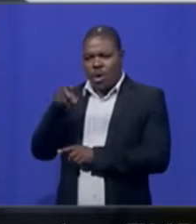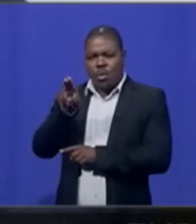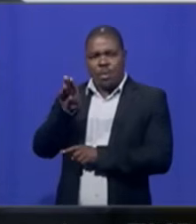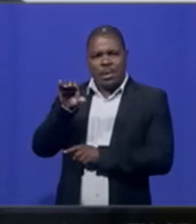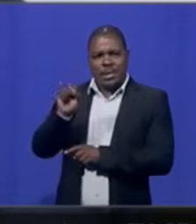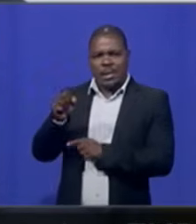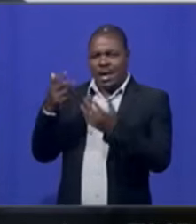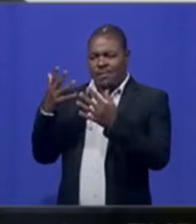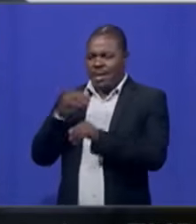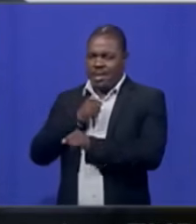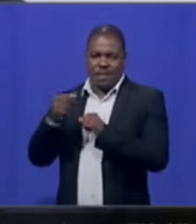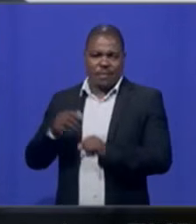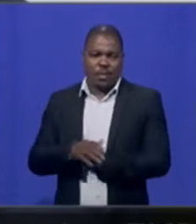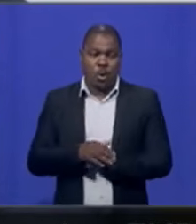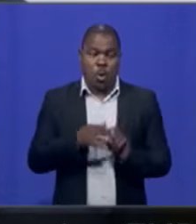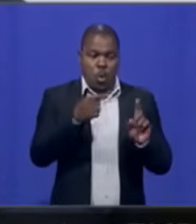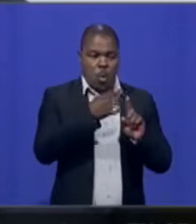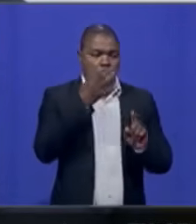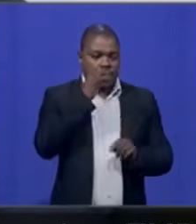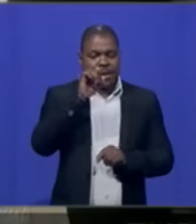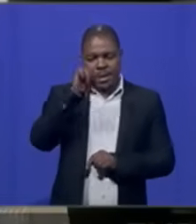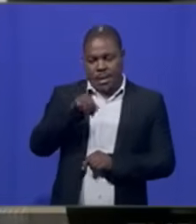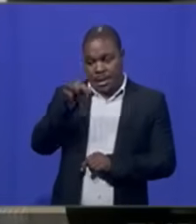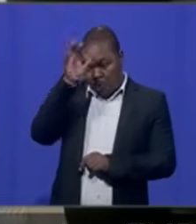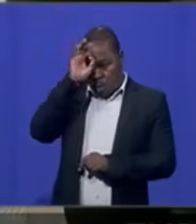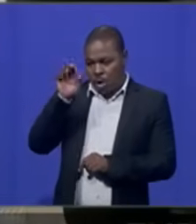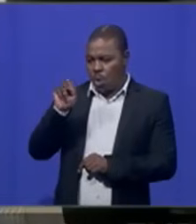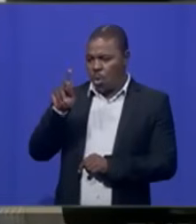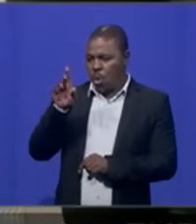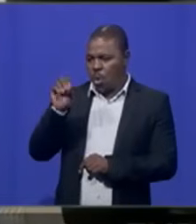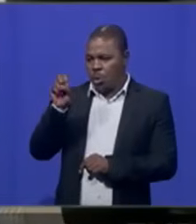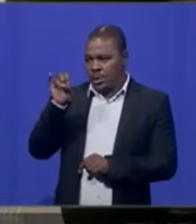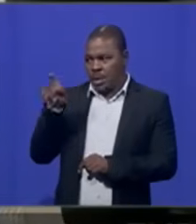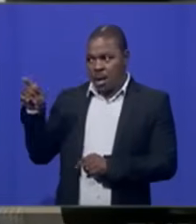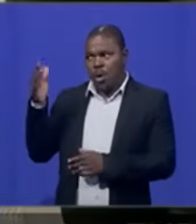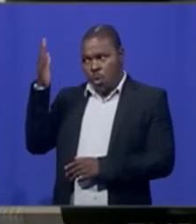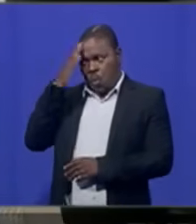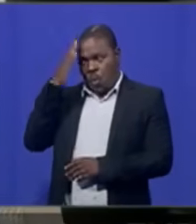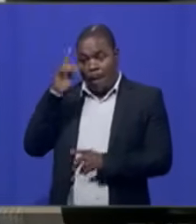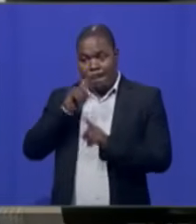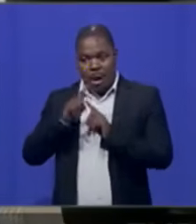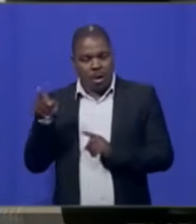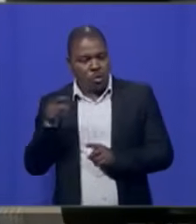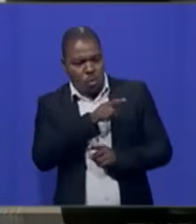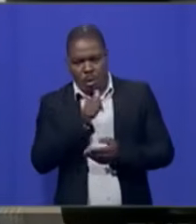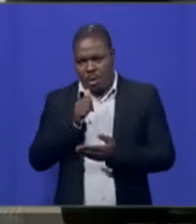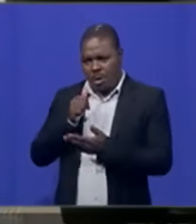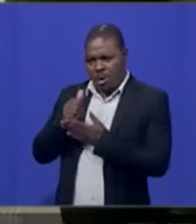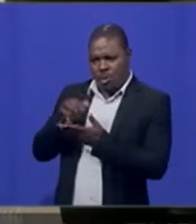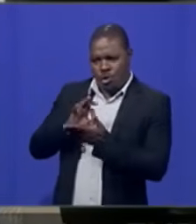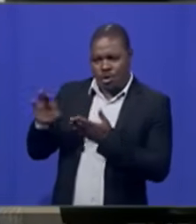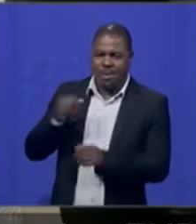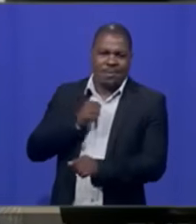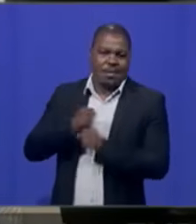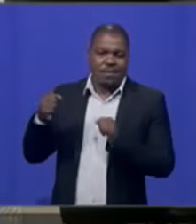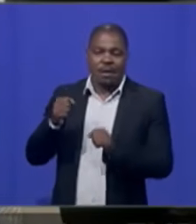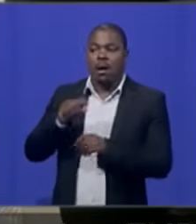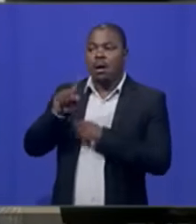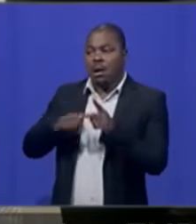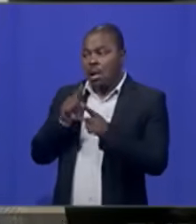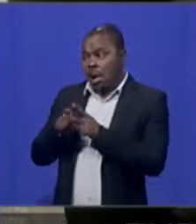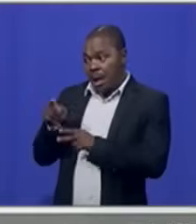Dlamini a dumela hore o tseba Sajene Nkosi o bolela ha ile a hana ho mo thusa tendering ena e ileng ya fumanwa ke moena wa